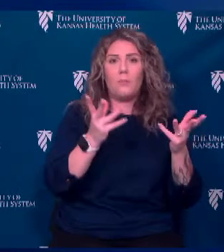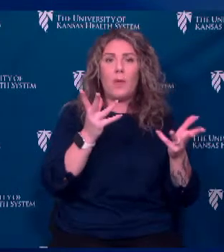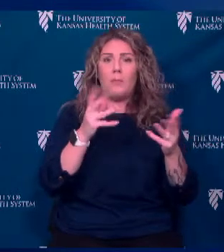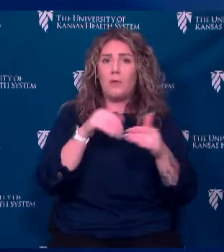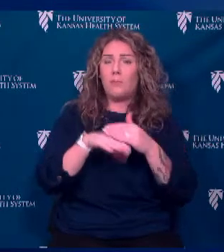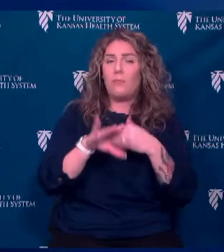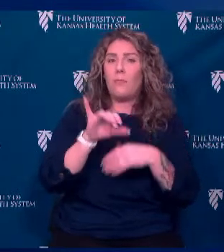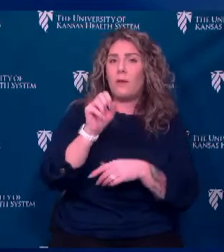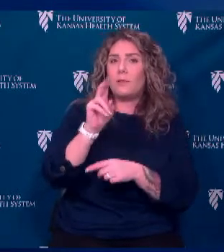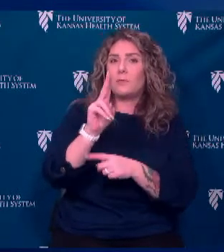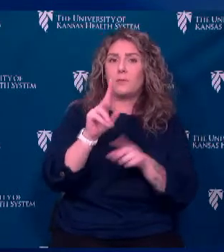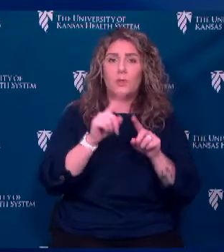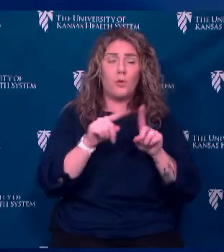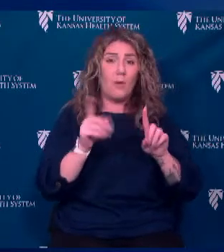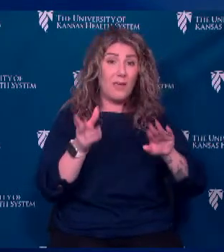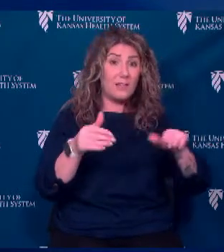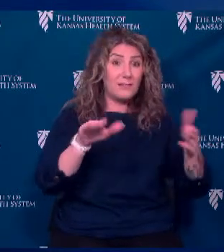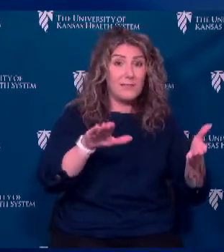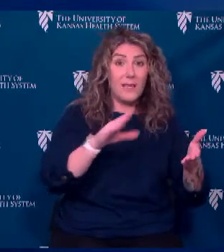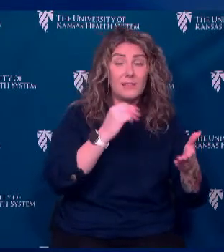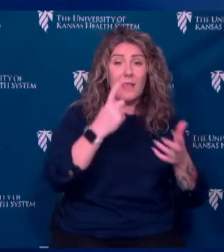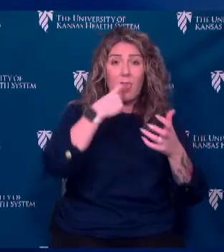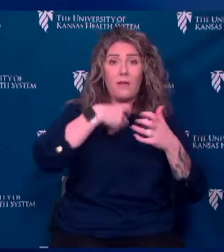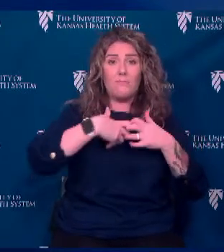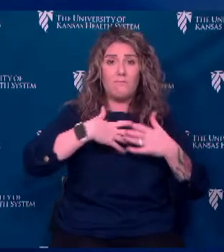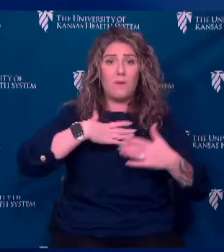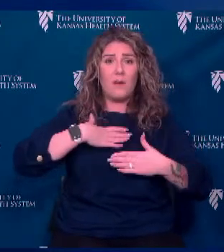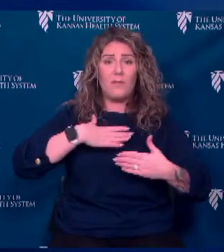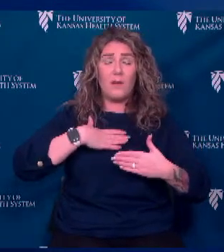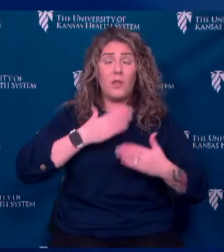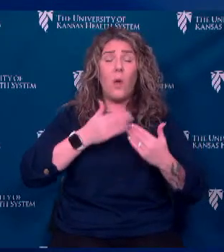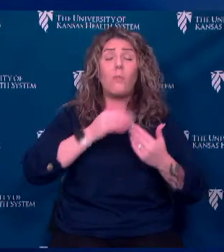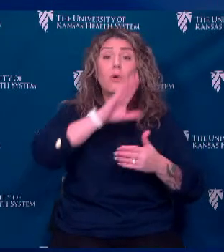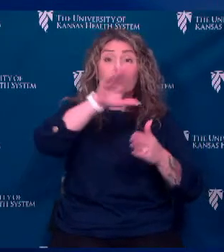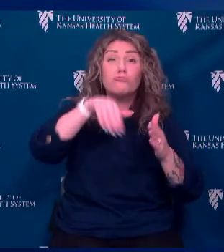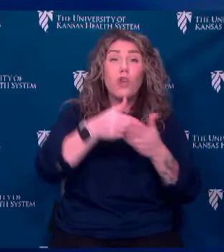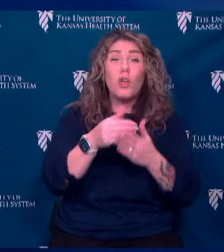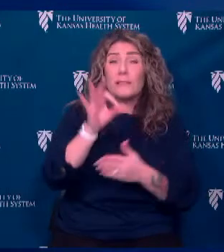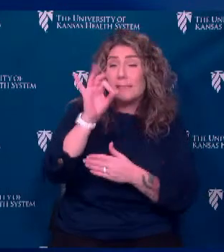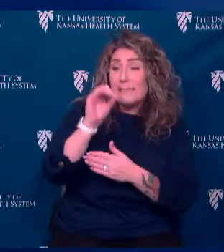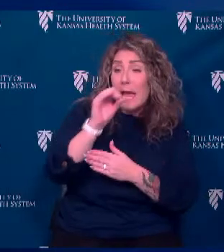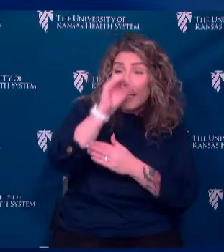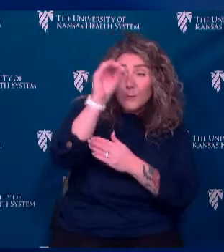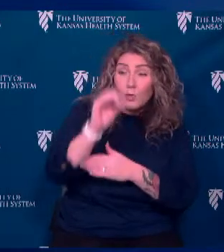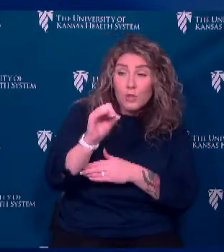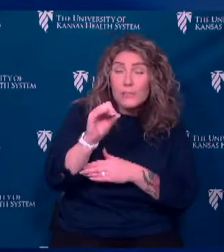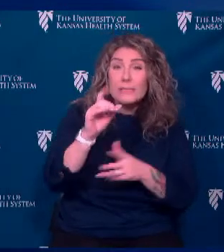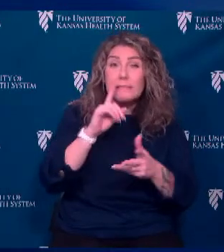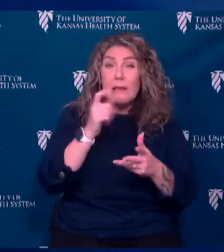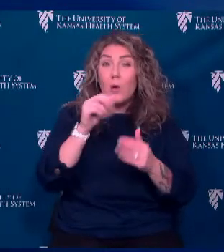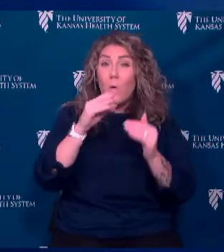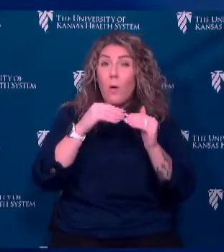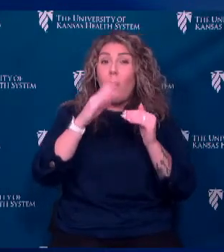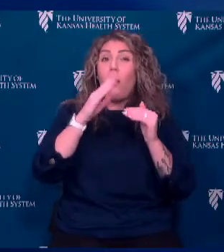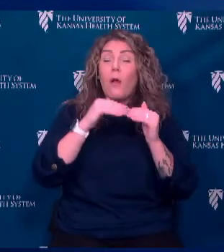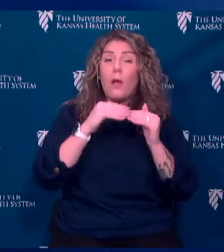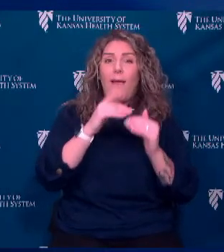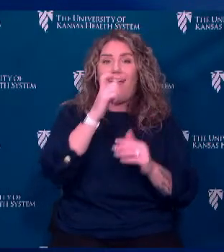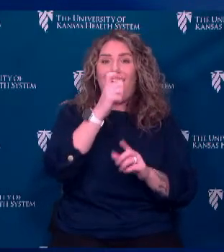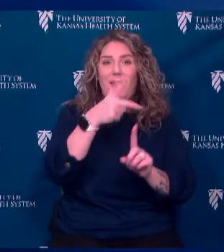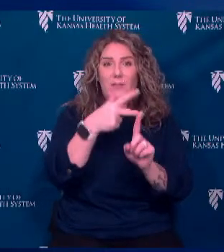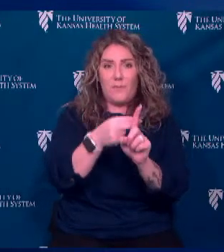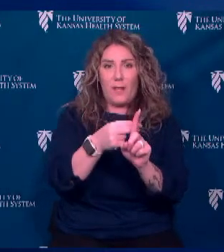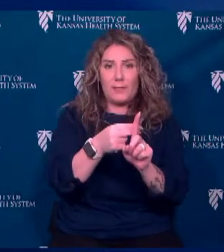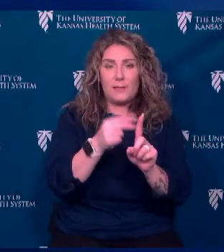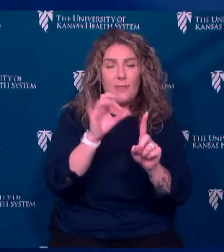ICU. But when it comes to deaths and ventilators, it's almost entirely, like 90% or more, unvaccinated. And that continues even until this